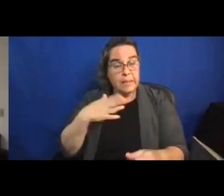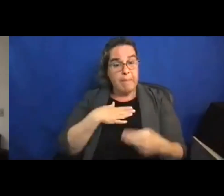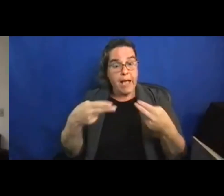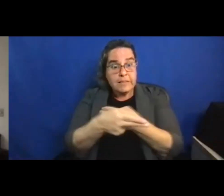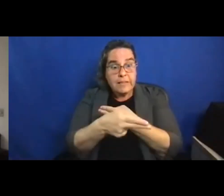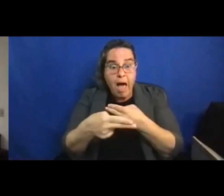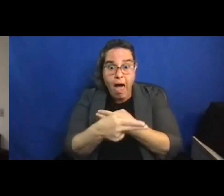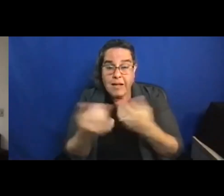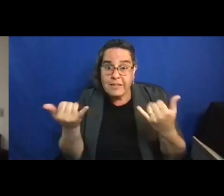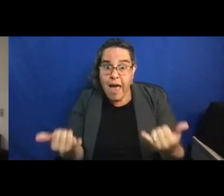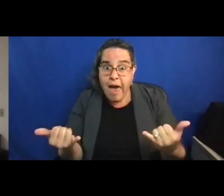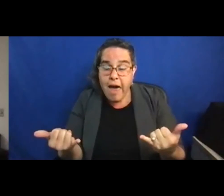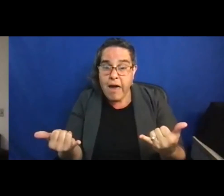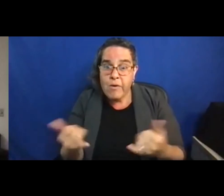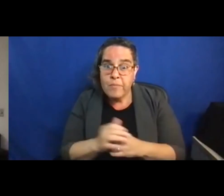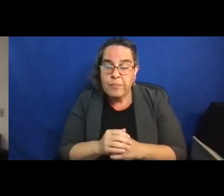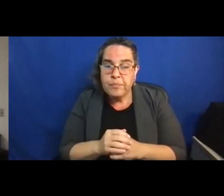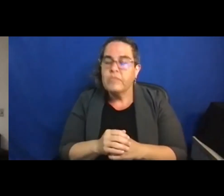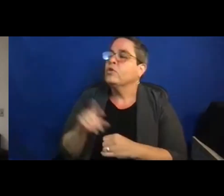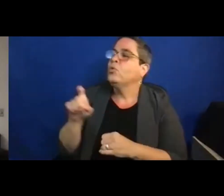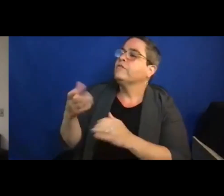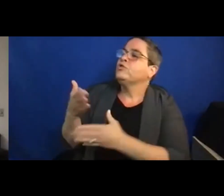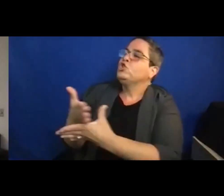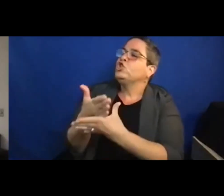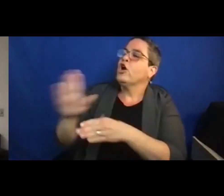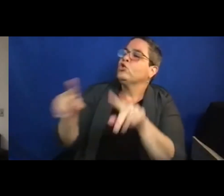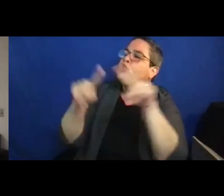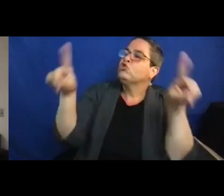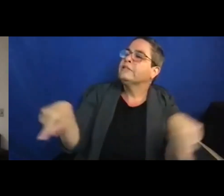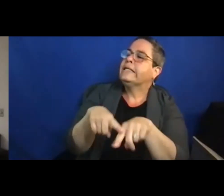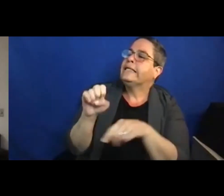I think you have to share your screen. Okay.